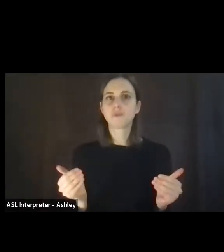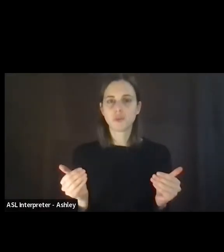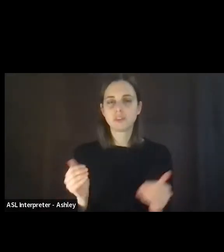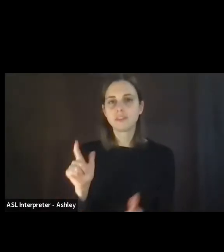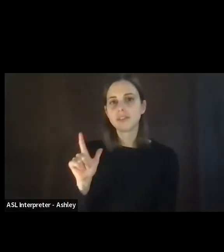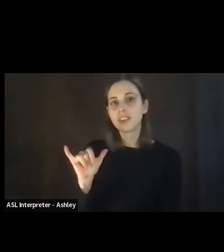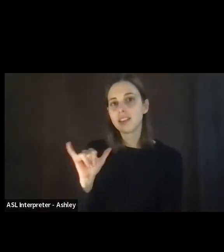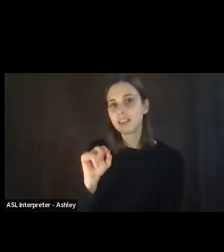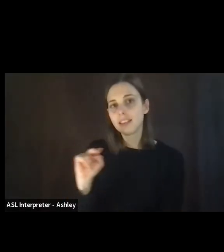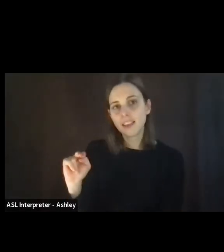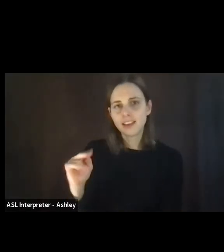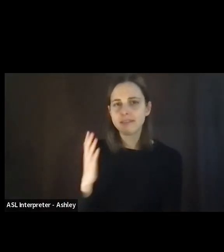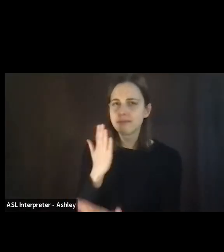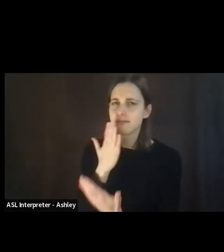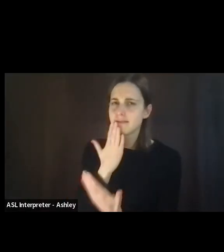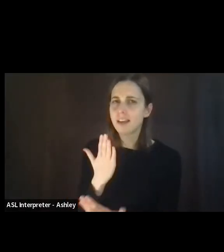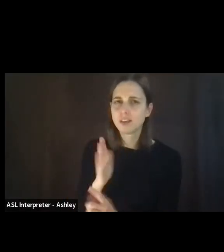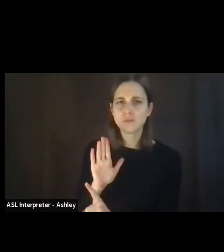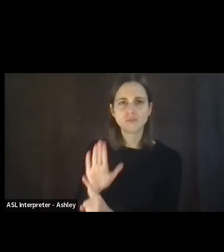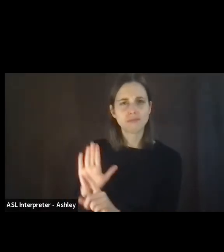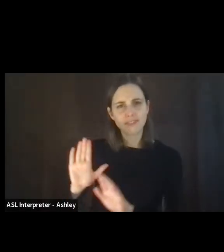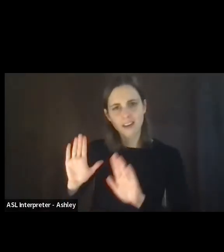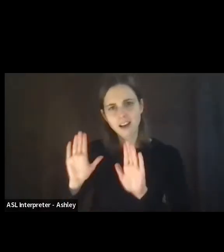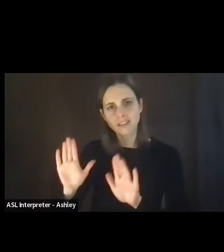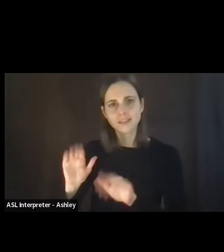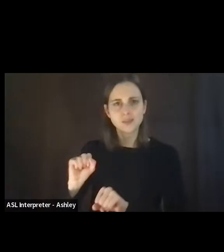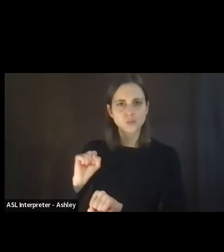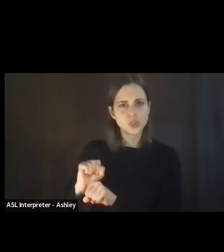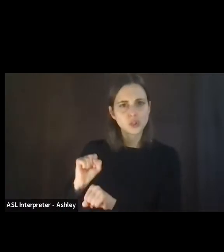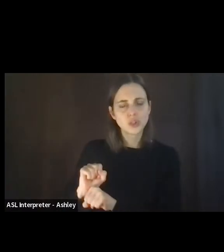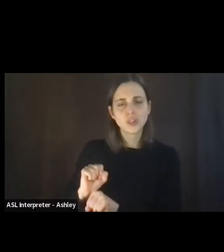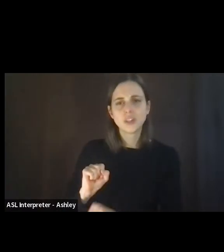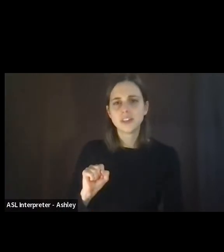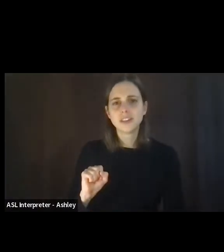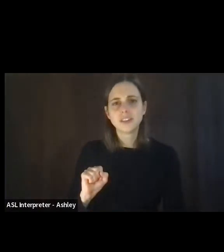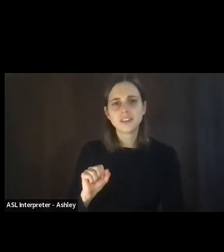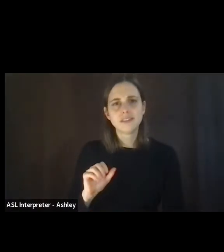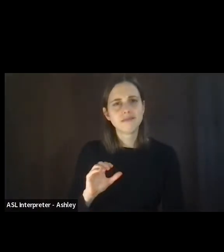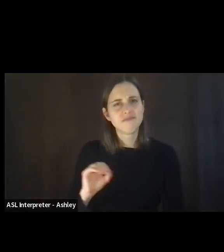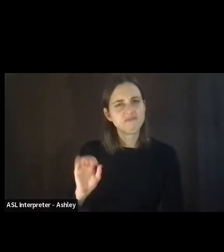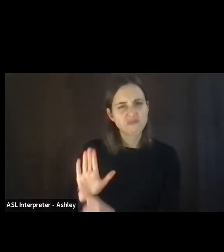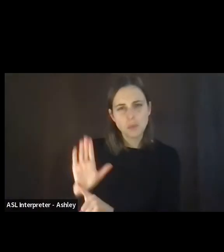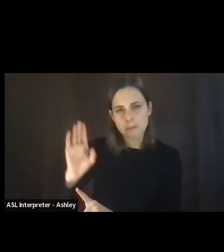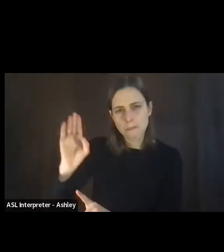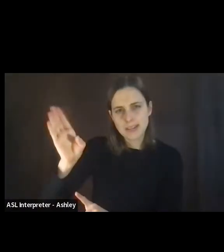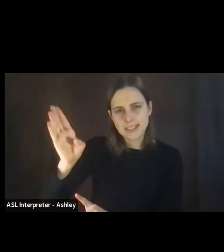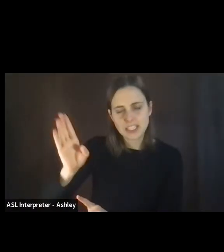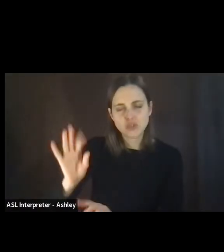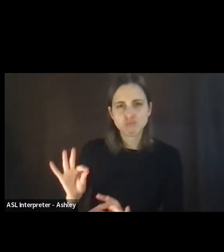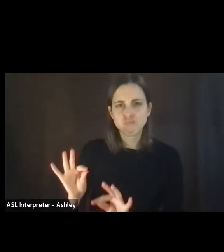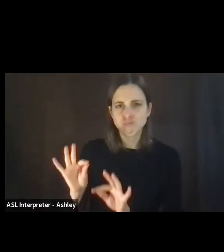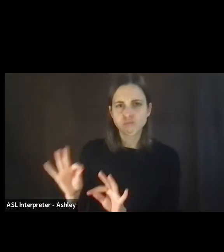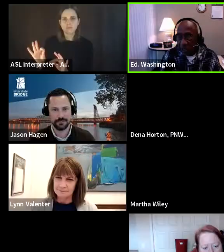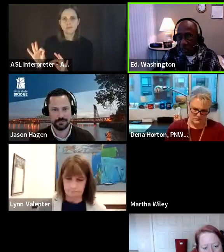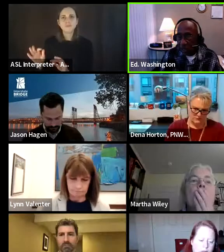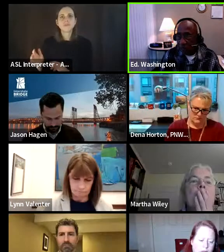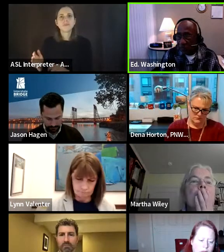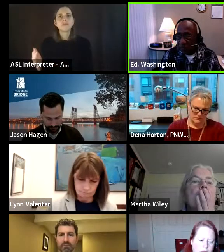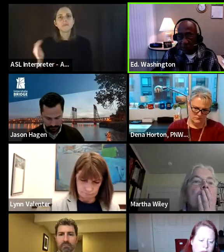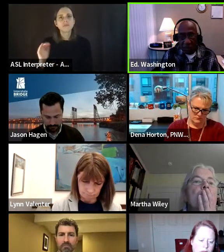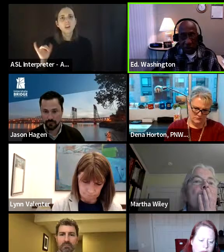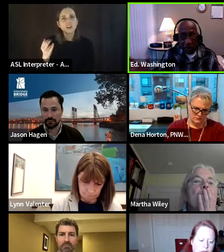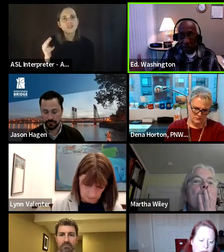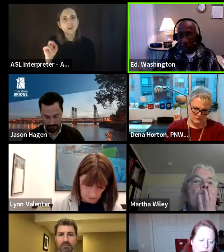you for your excellent work and also the presentation. And Johnell,